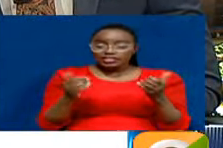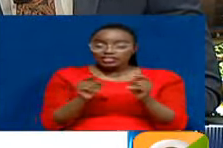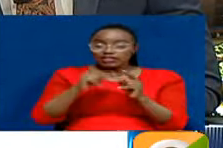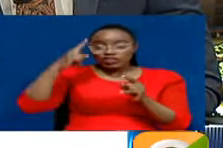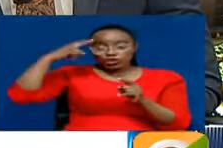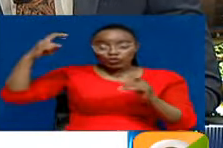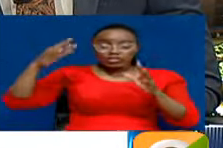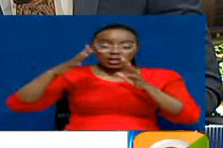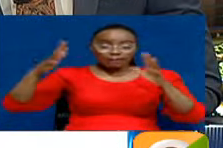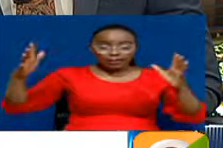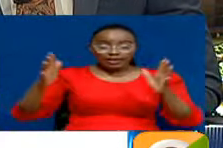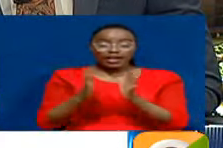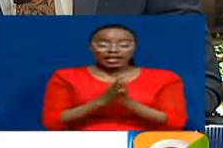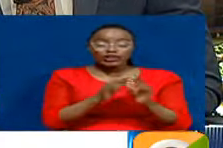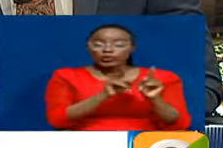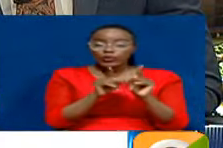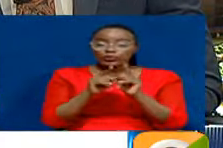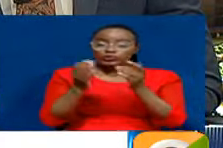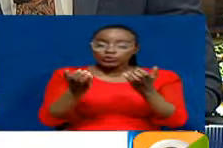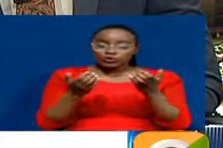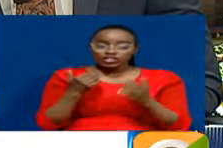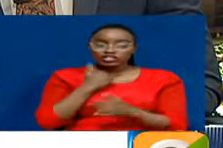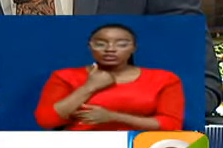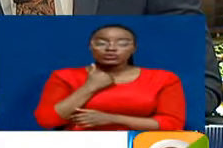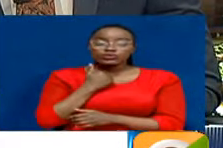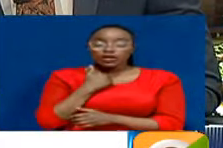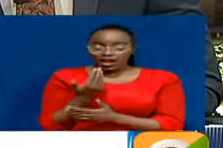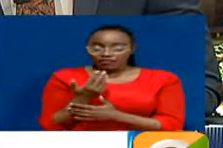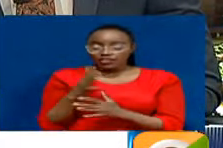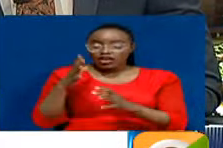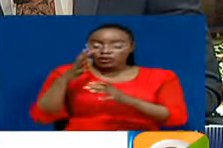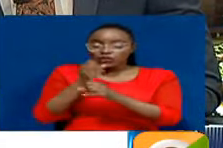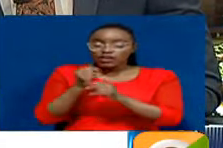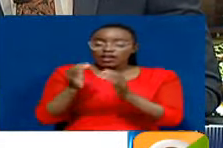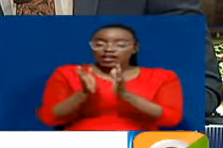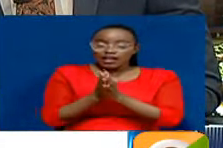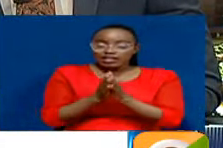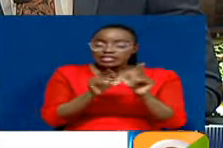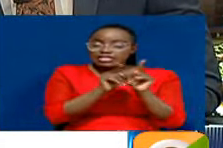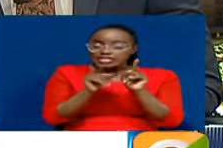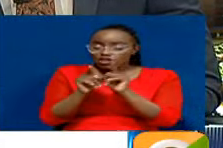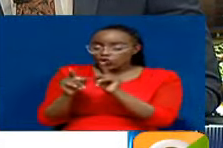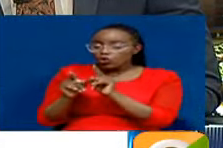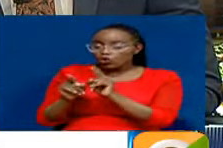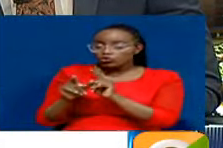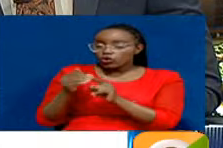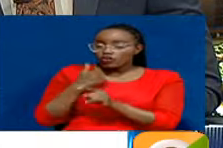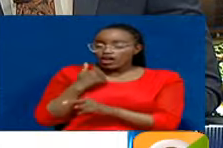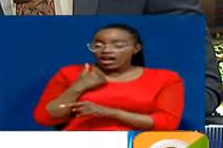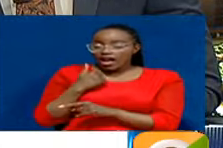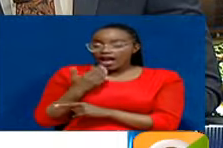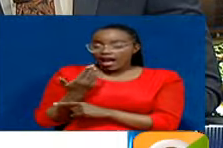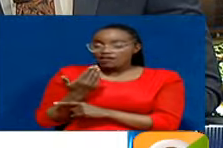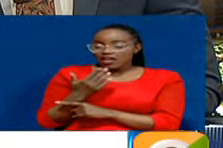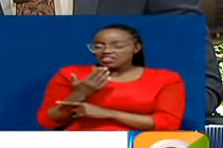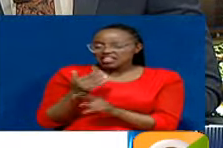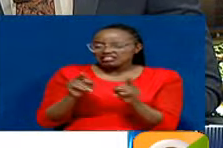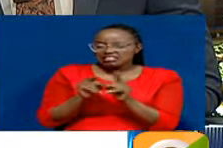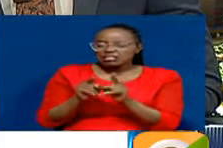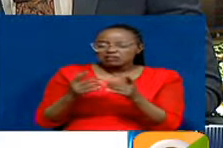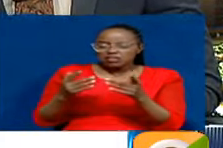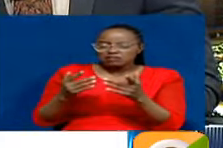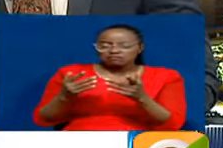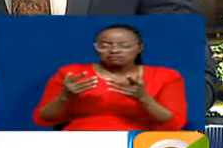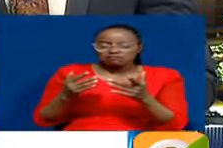we need to dream big, and we need to have the courage and the audacity of moving Kenya in a